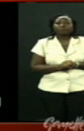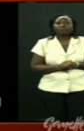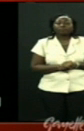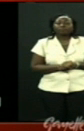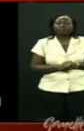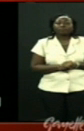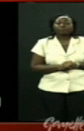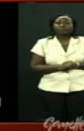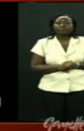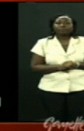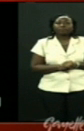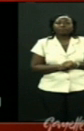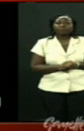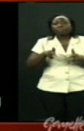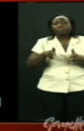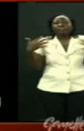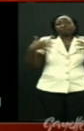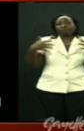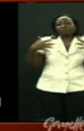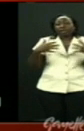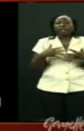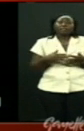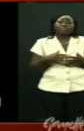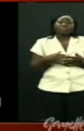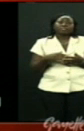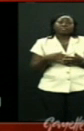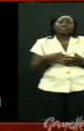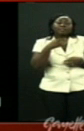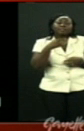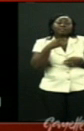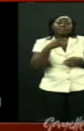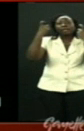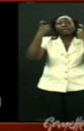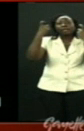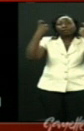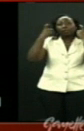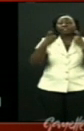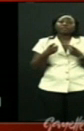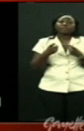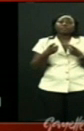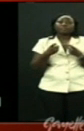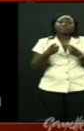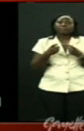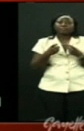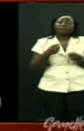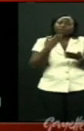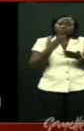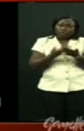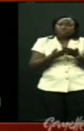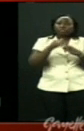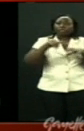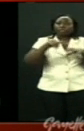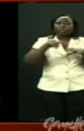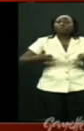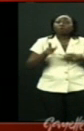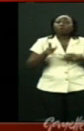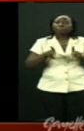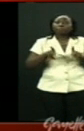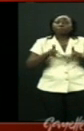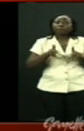about pushing, individuality and celebrating innovations among young people. The reason for starting was